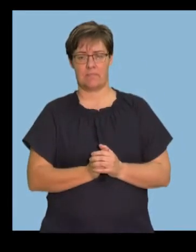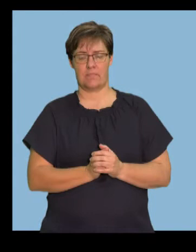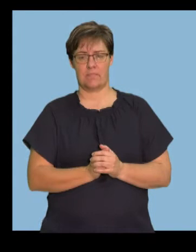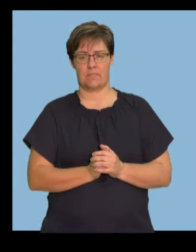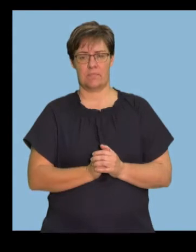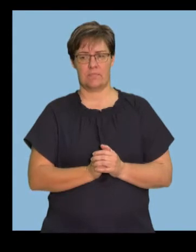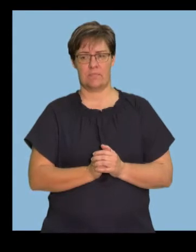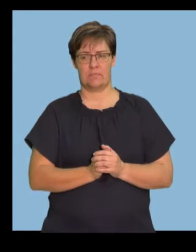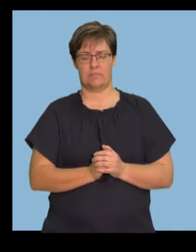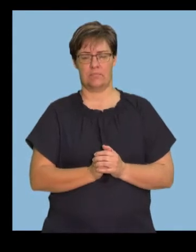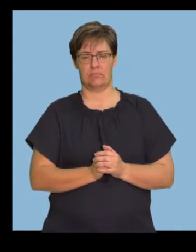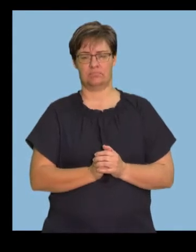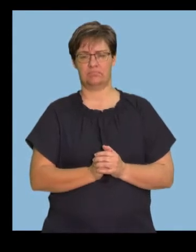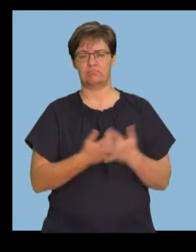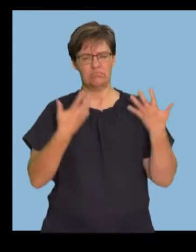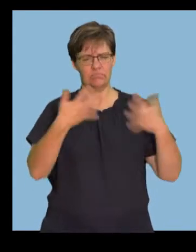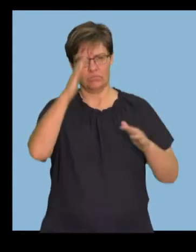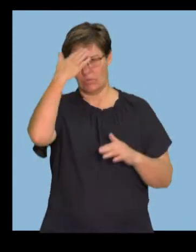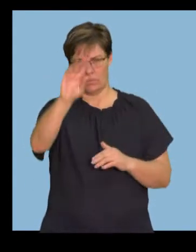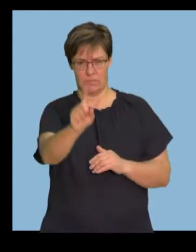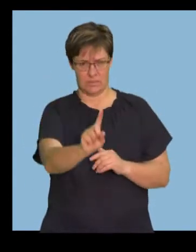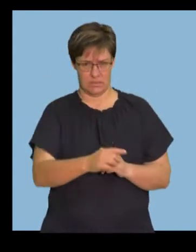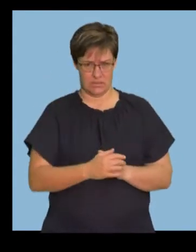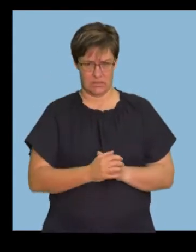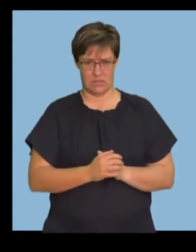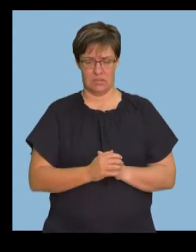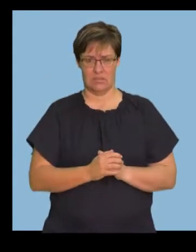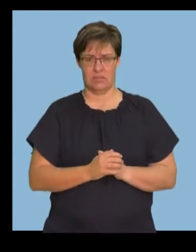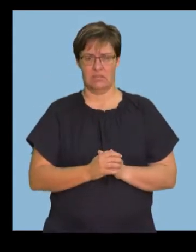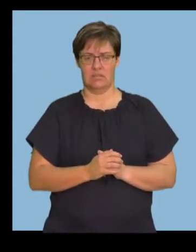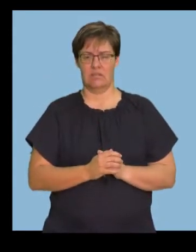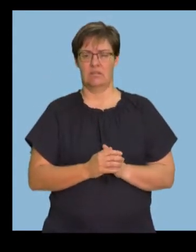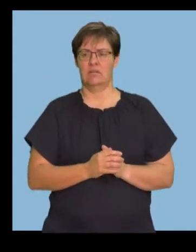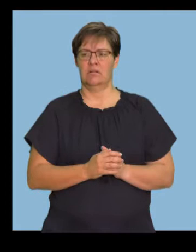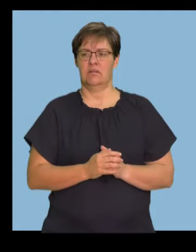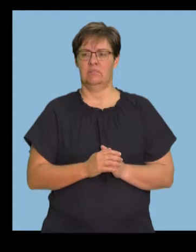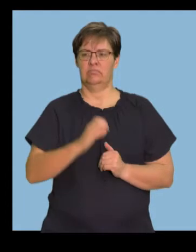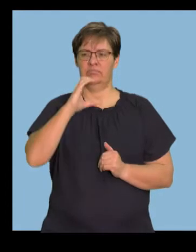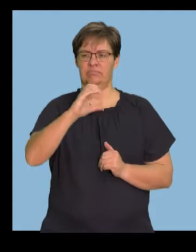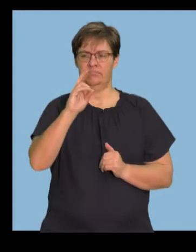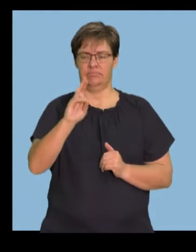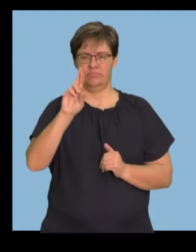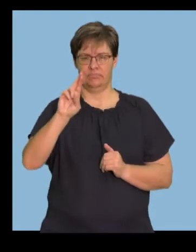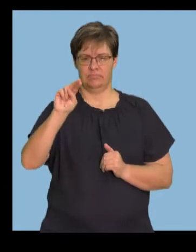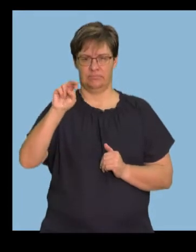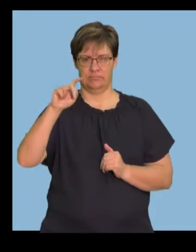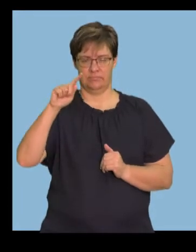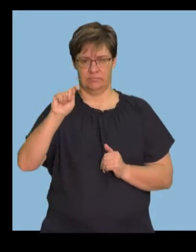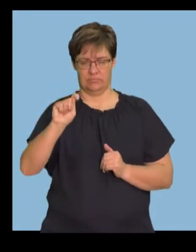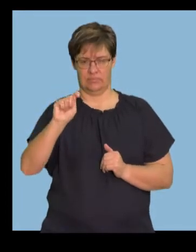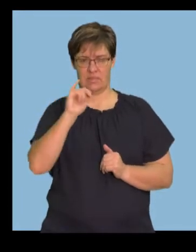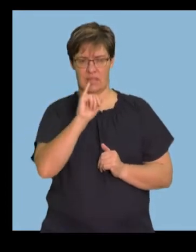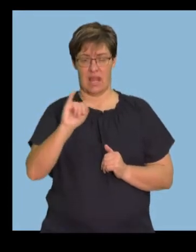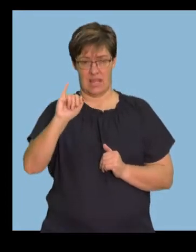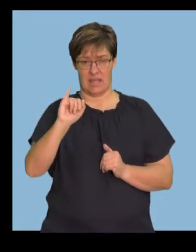Right, so what is it that we already know? We know something about current, okay, which is the rate of